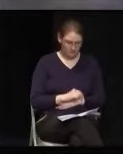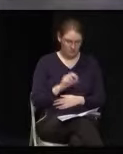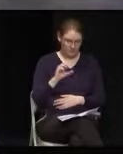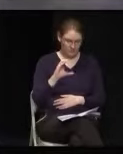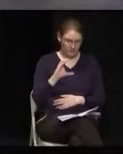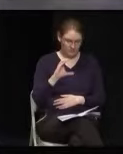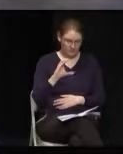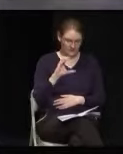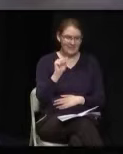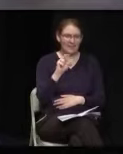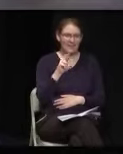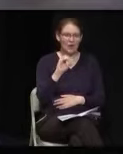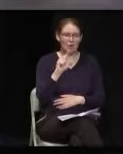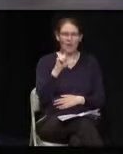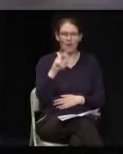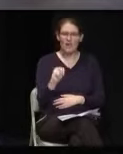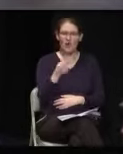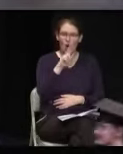Carolyn R. Stacy.